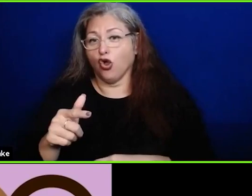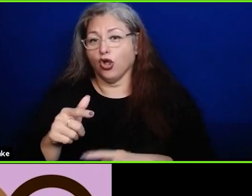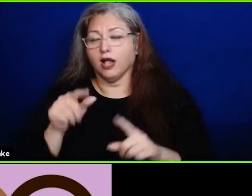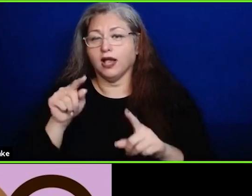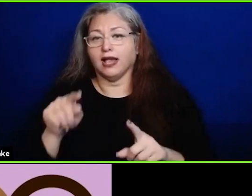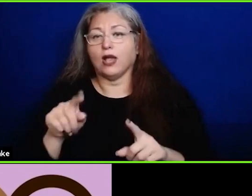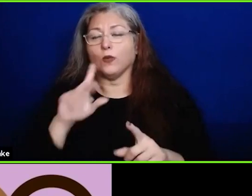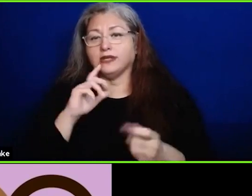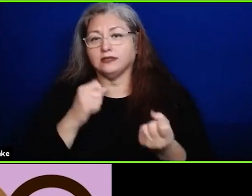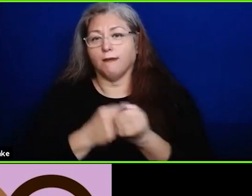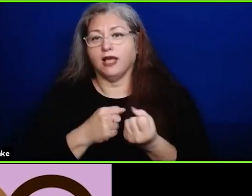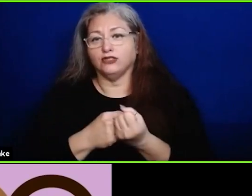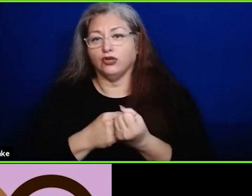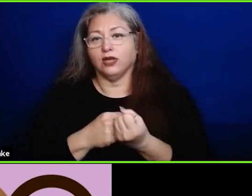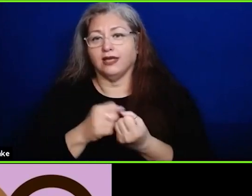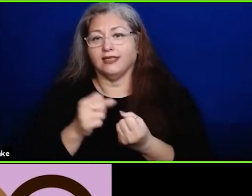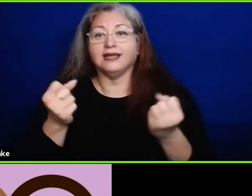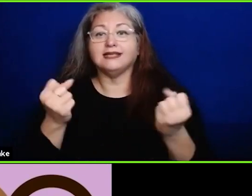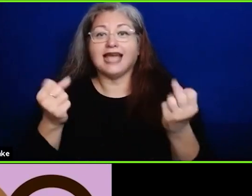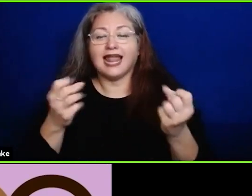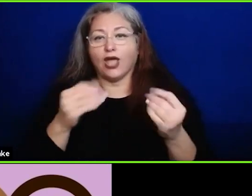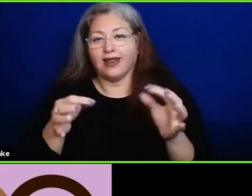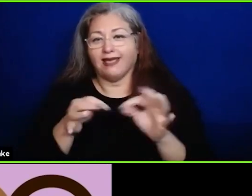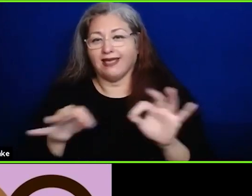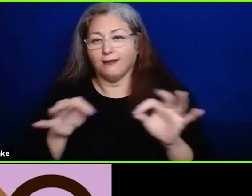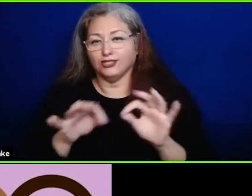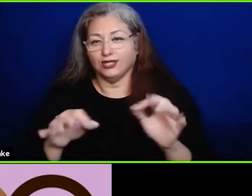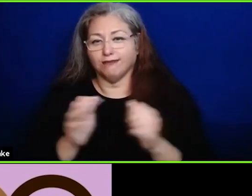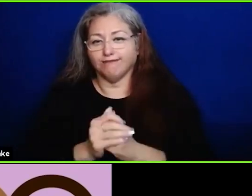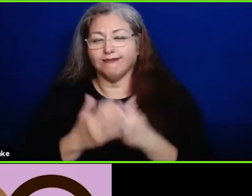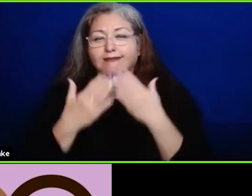is sponsoring the sign language and captioning.